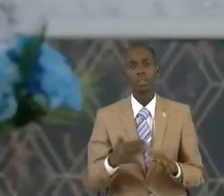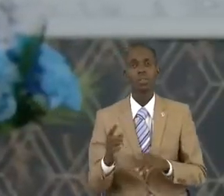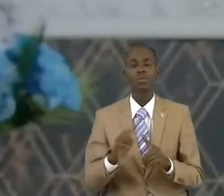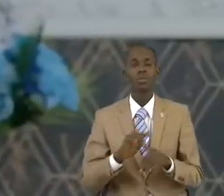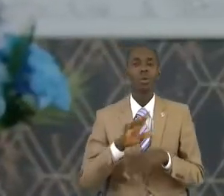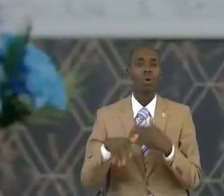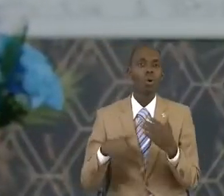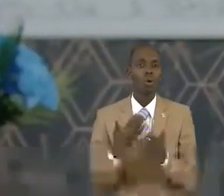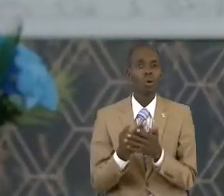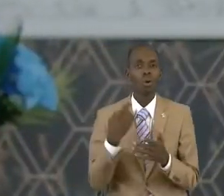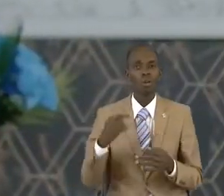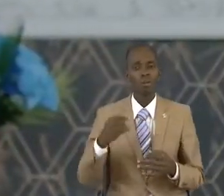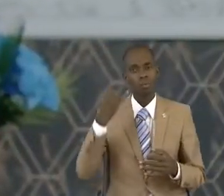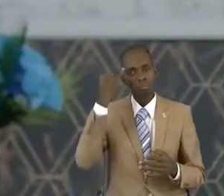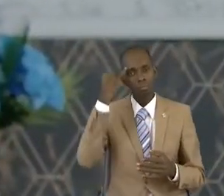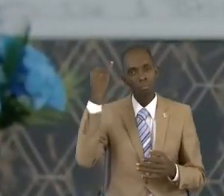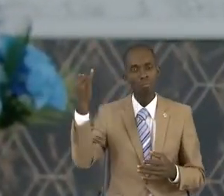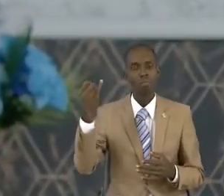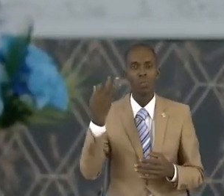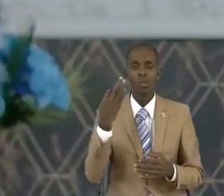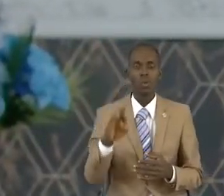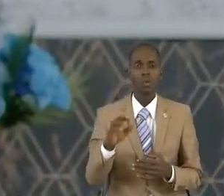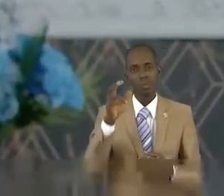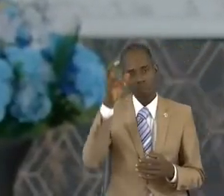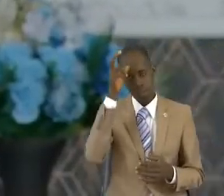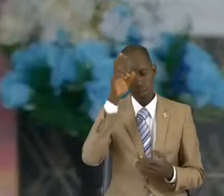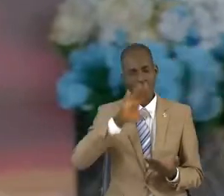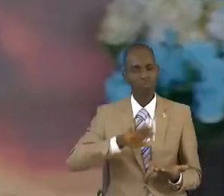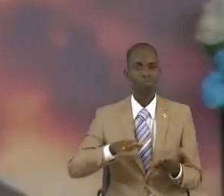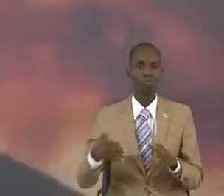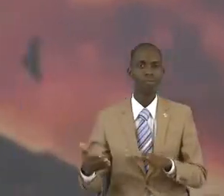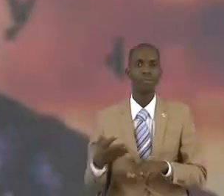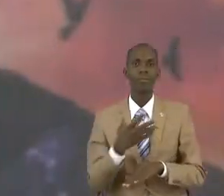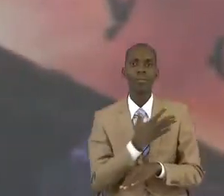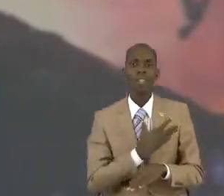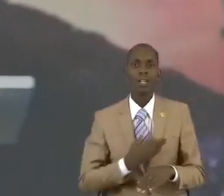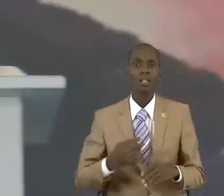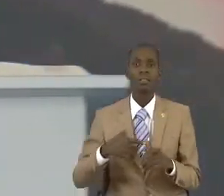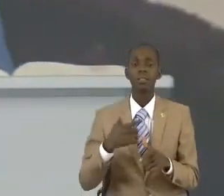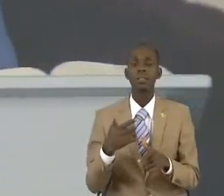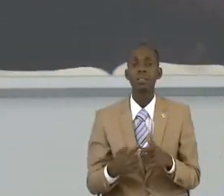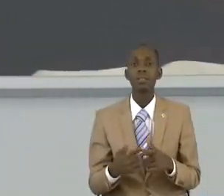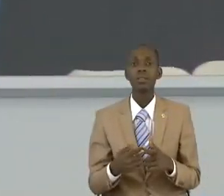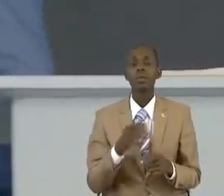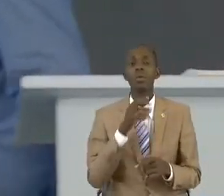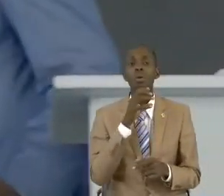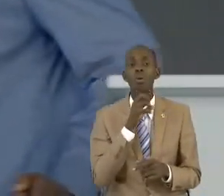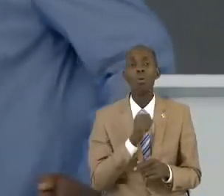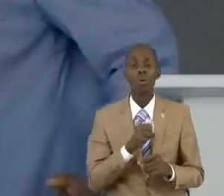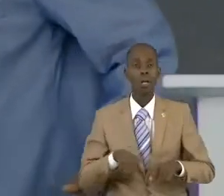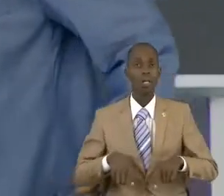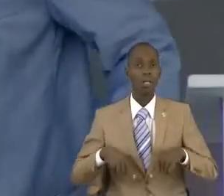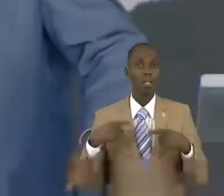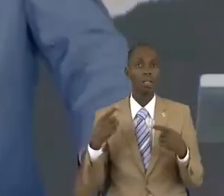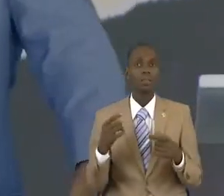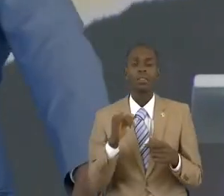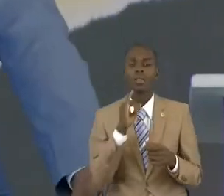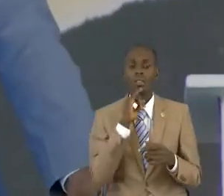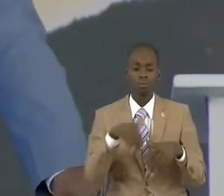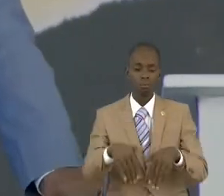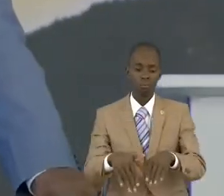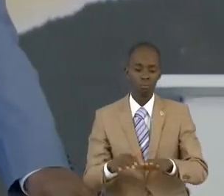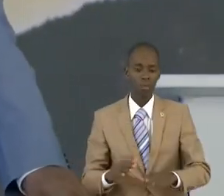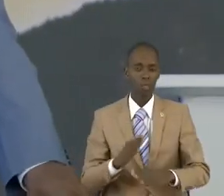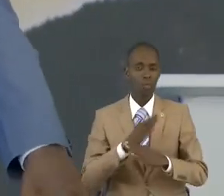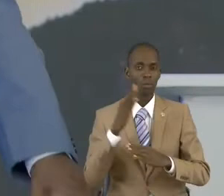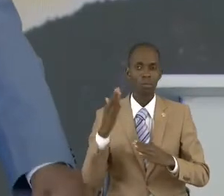suggestions of Satan. Dead. And then that old life is buried, completely